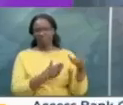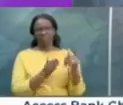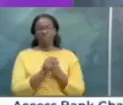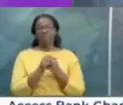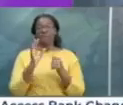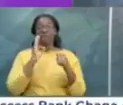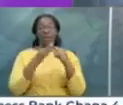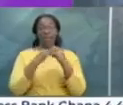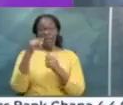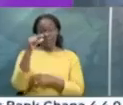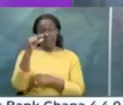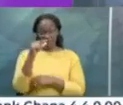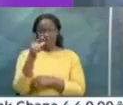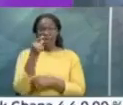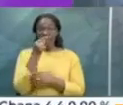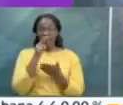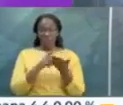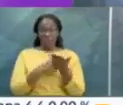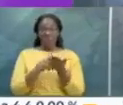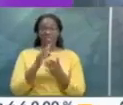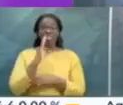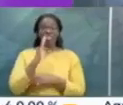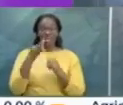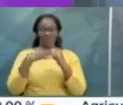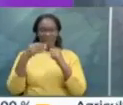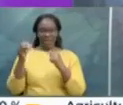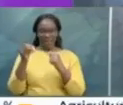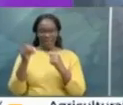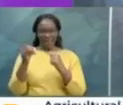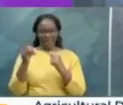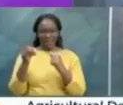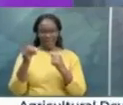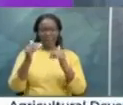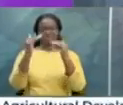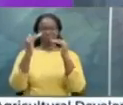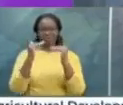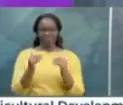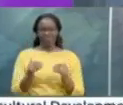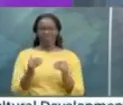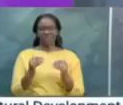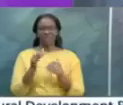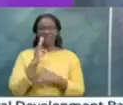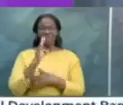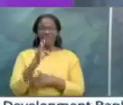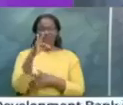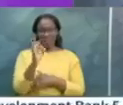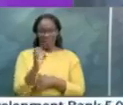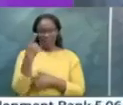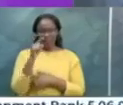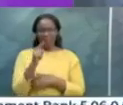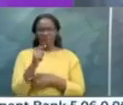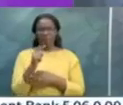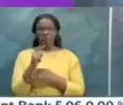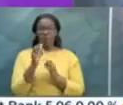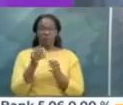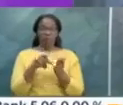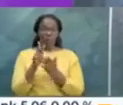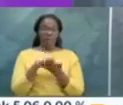800 grams of peanut butter that goes for 380 Kenyan shillings and 330 Kenyan shillings for wholesale